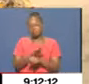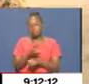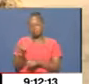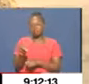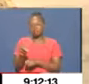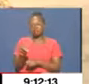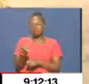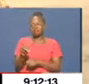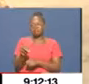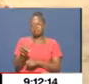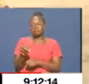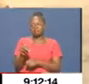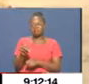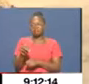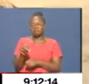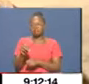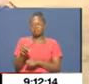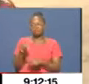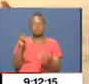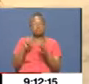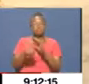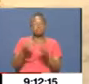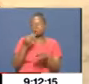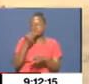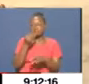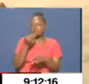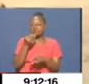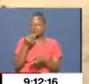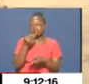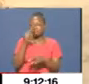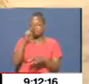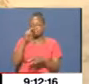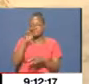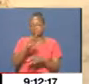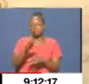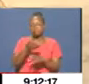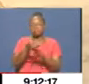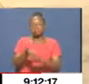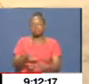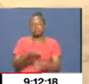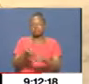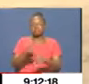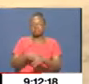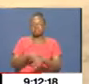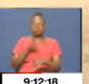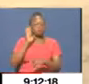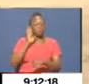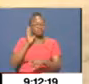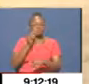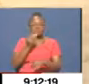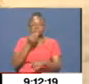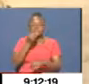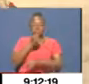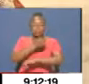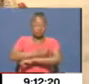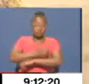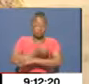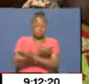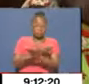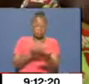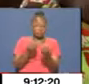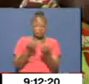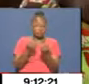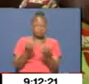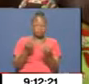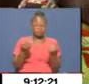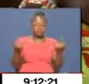access chakula kwa maybe kwa boma ni ngumu, but once wakisikia chakula imeletwa kwa shule unapata wengi wao